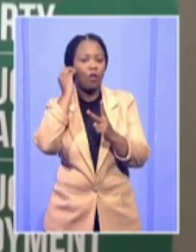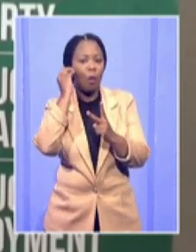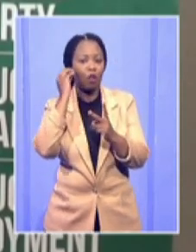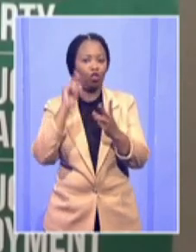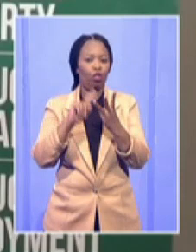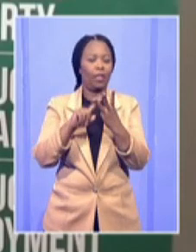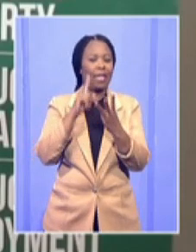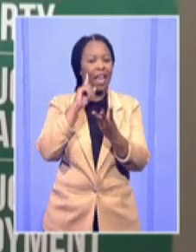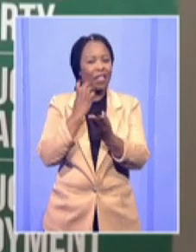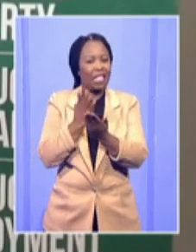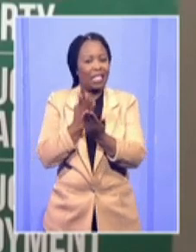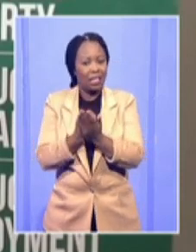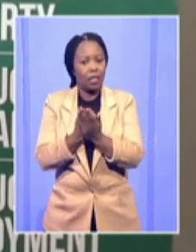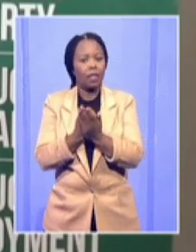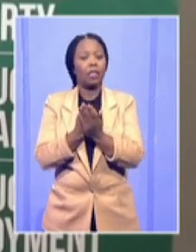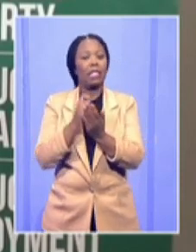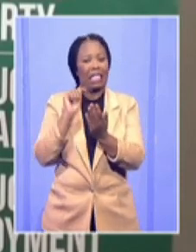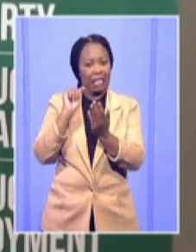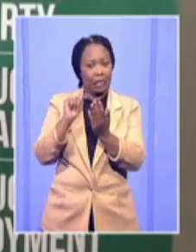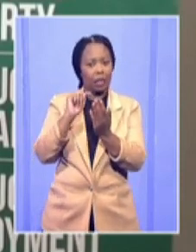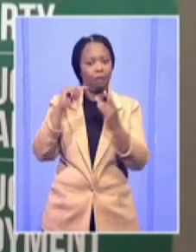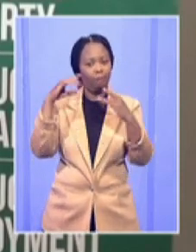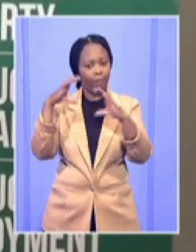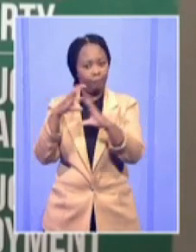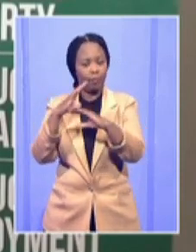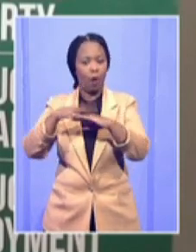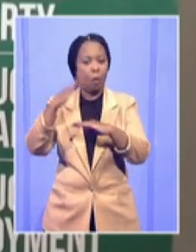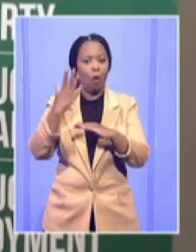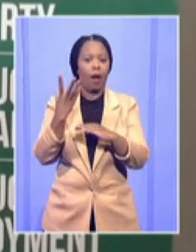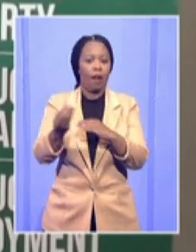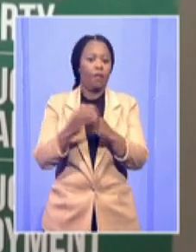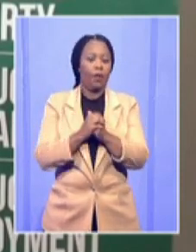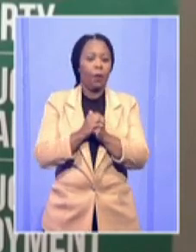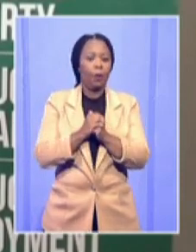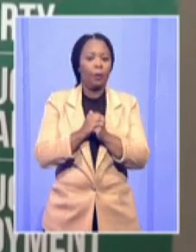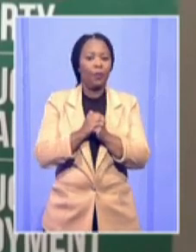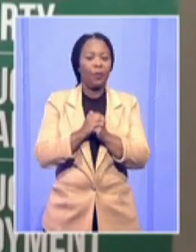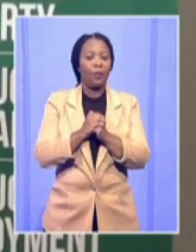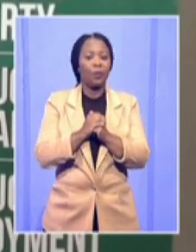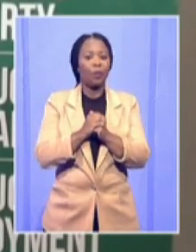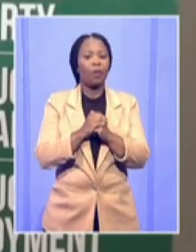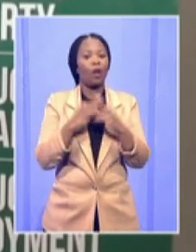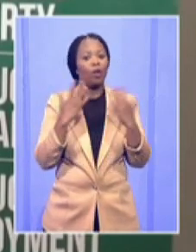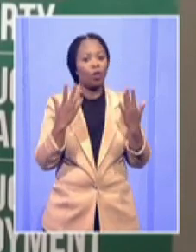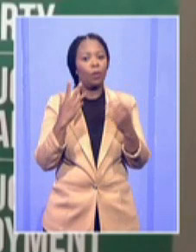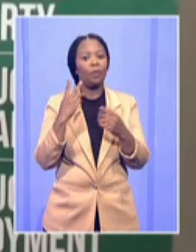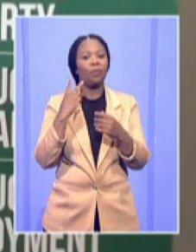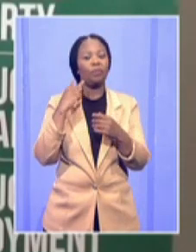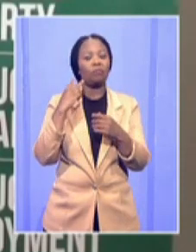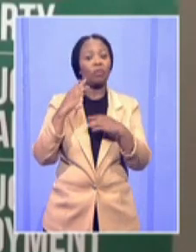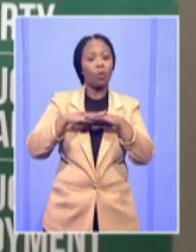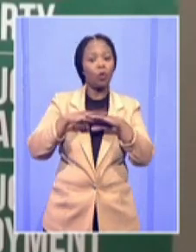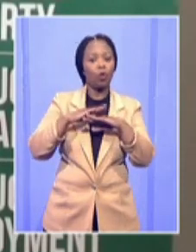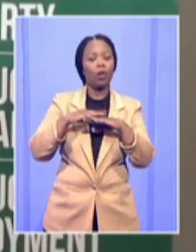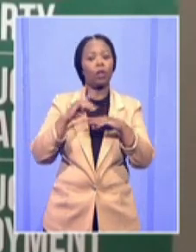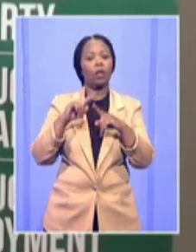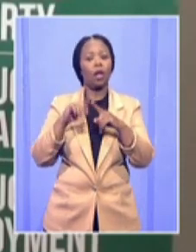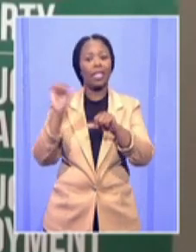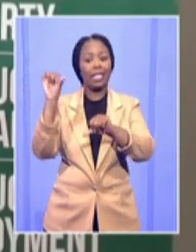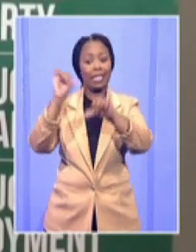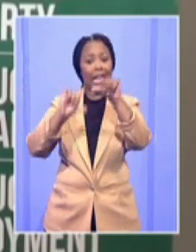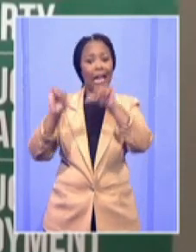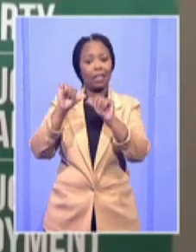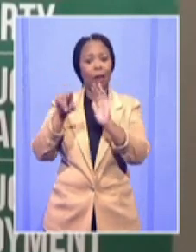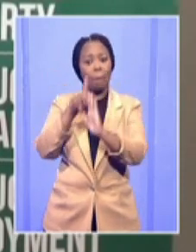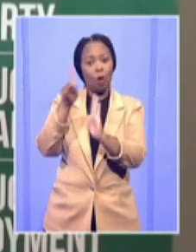has been at the core of this. Thirdly, the issue of science to policy, and to see science to